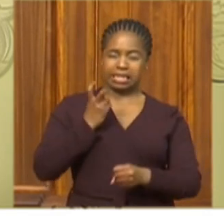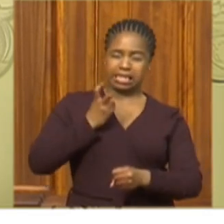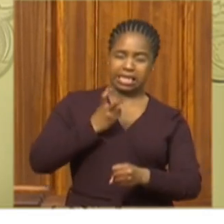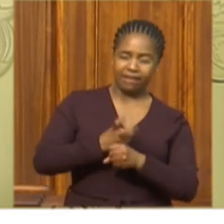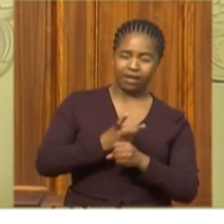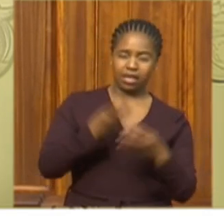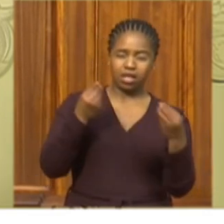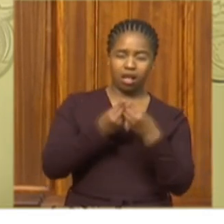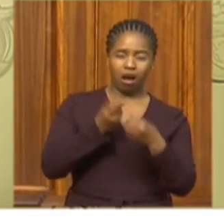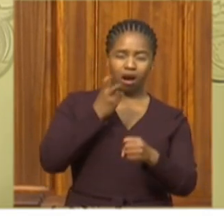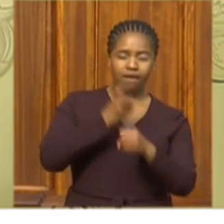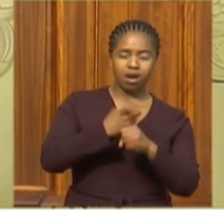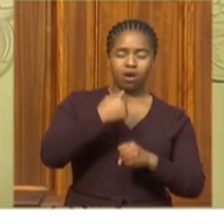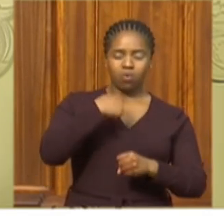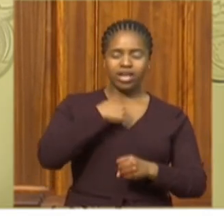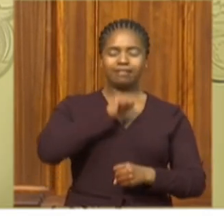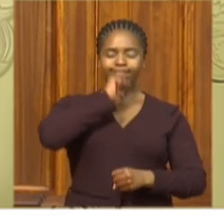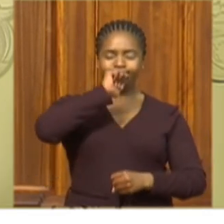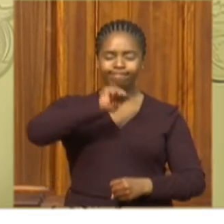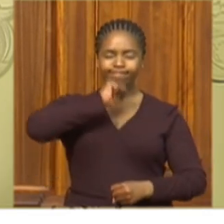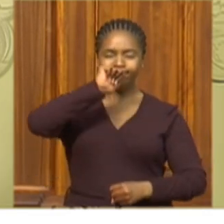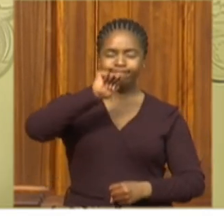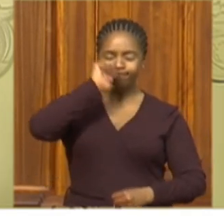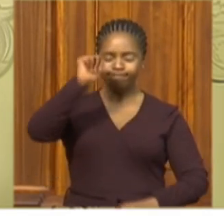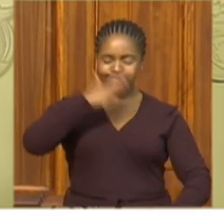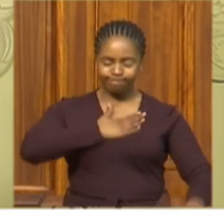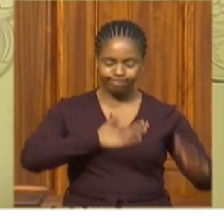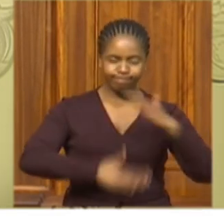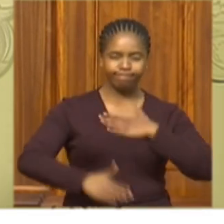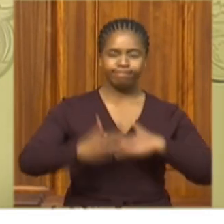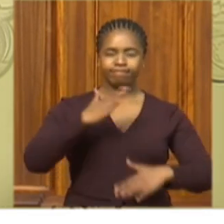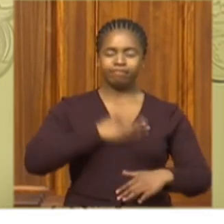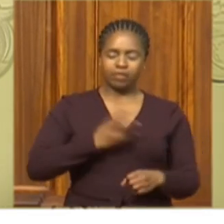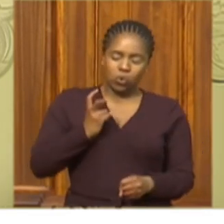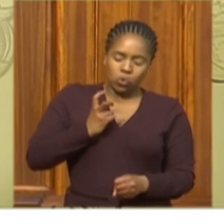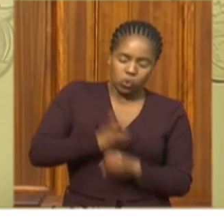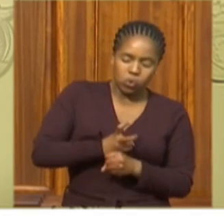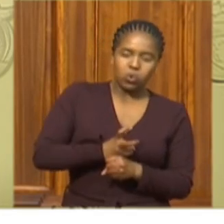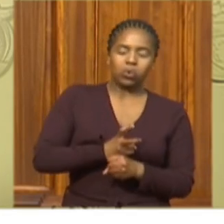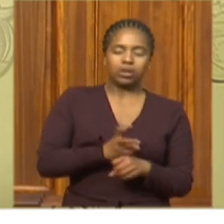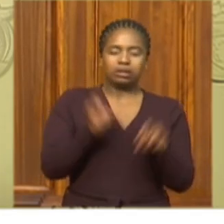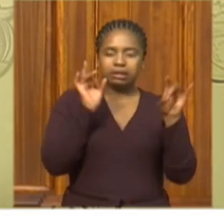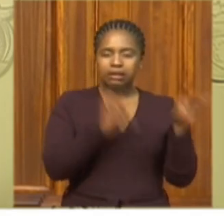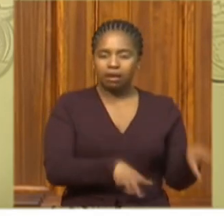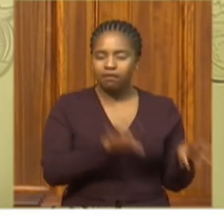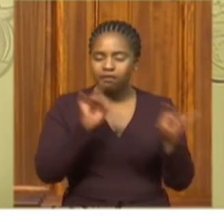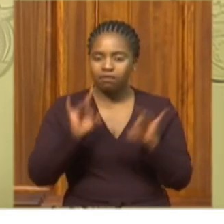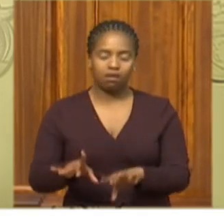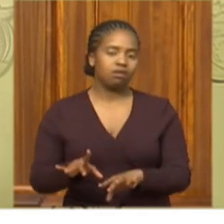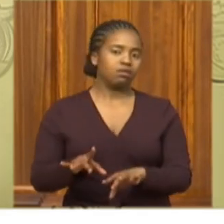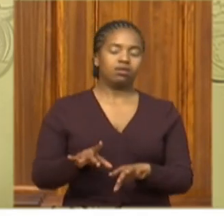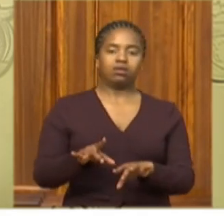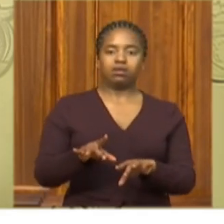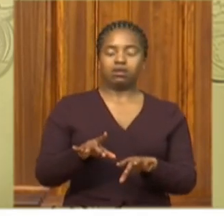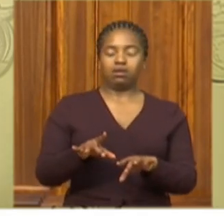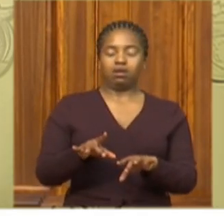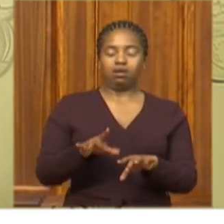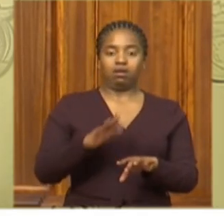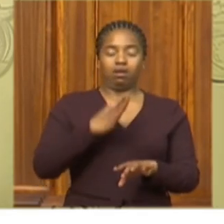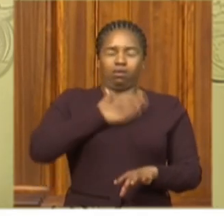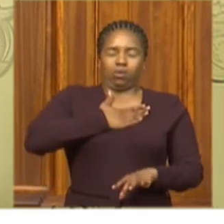storm. We are enduring great hardship and suffering that is unbearable.